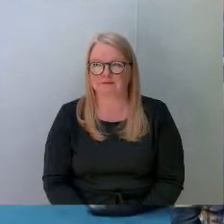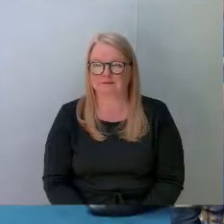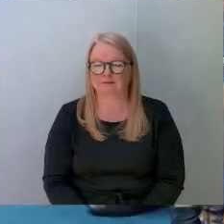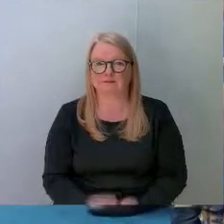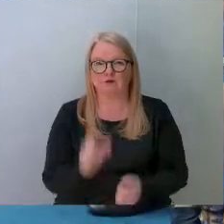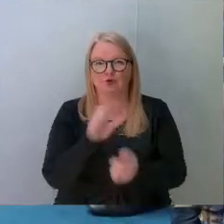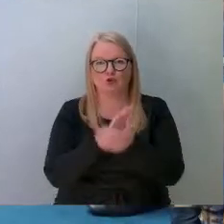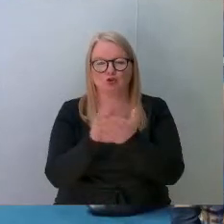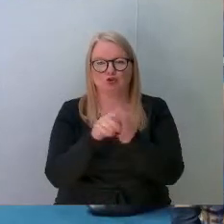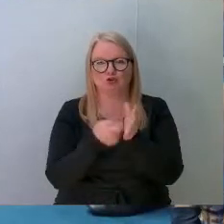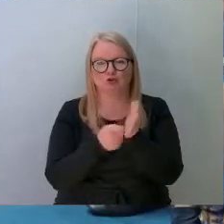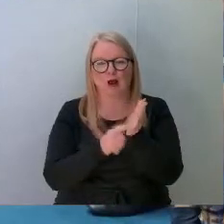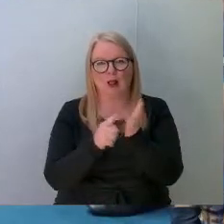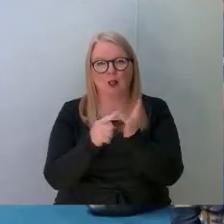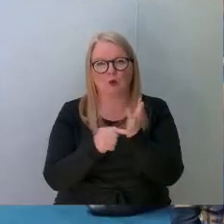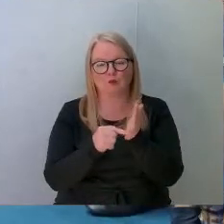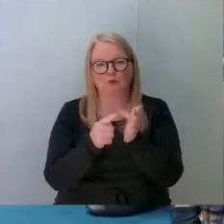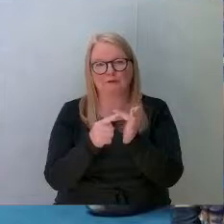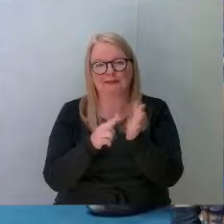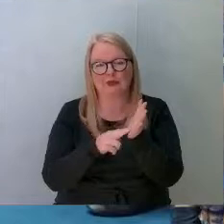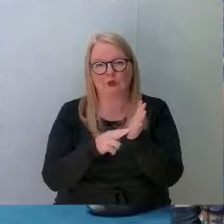Charlotte Nicholson.